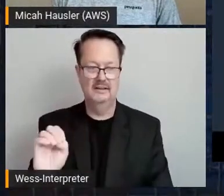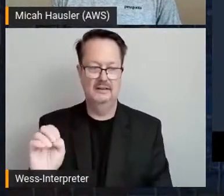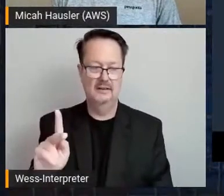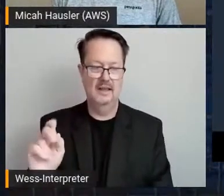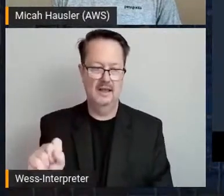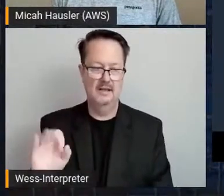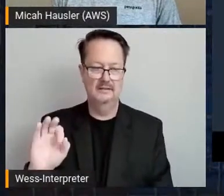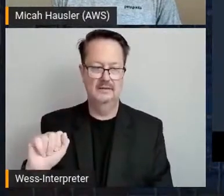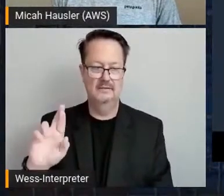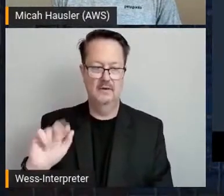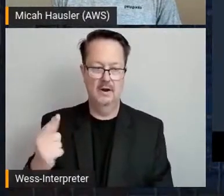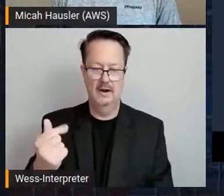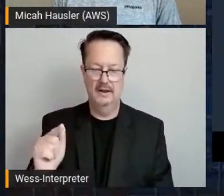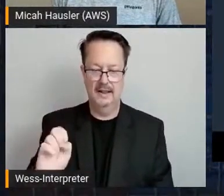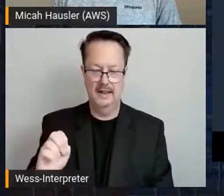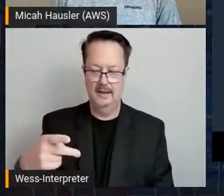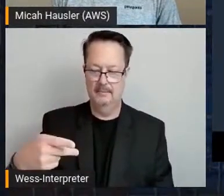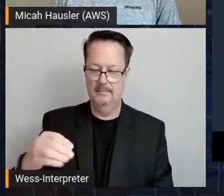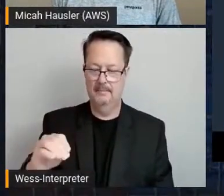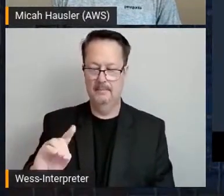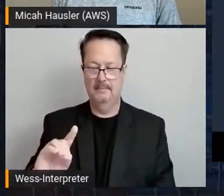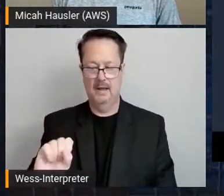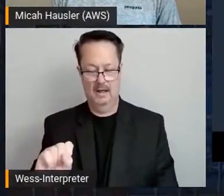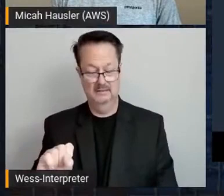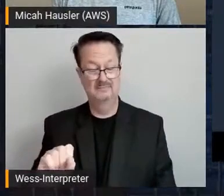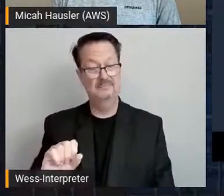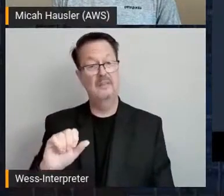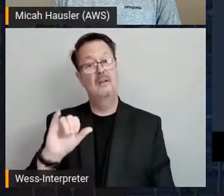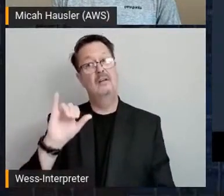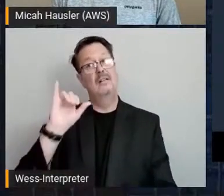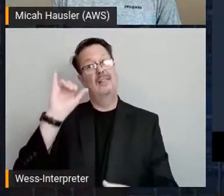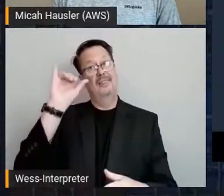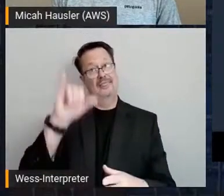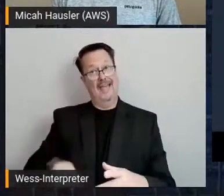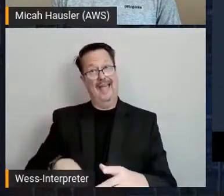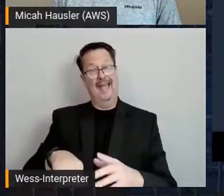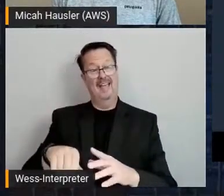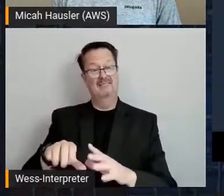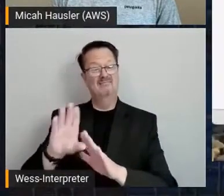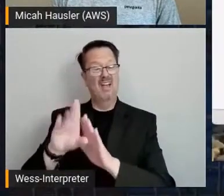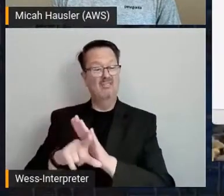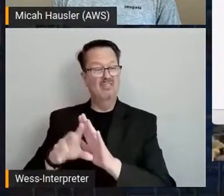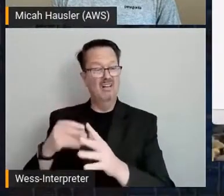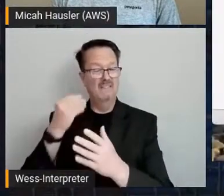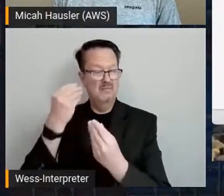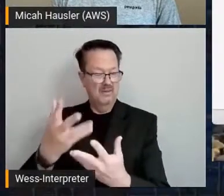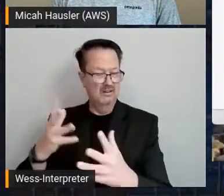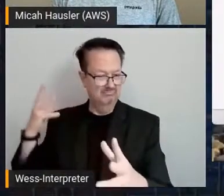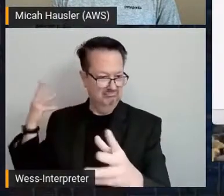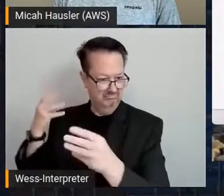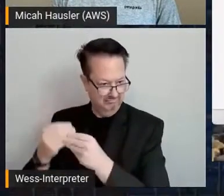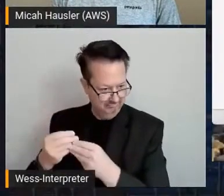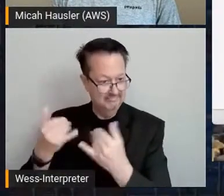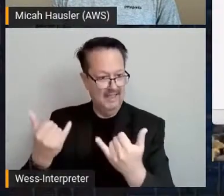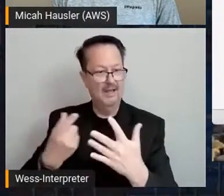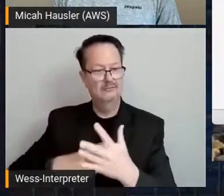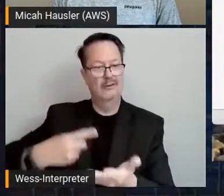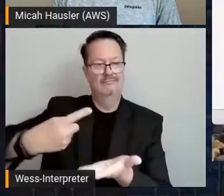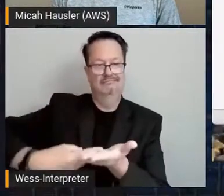Fargate pods. So with that as the backdrop for our